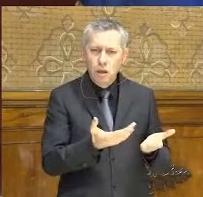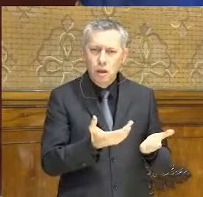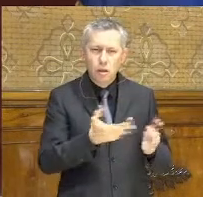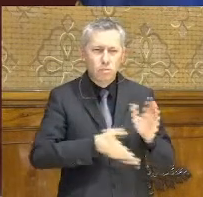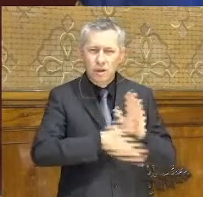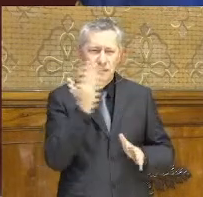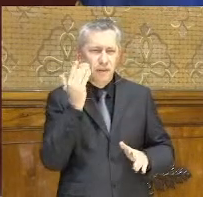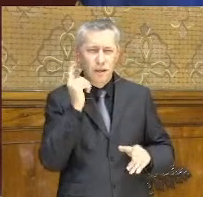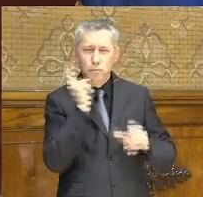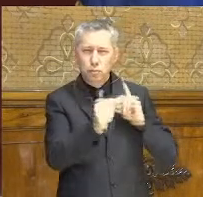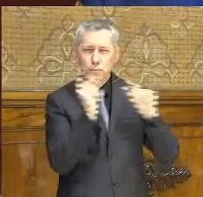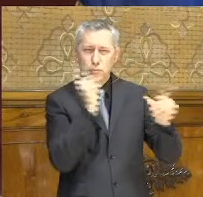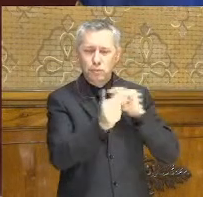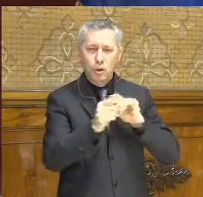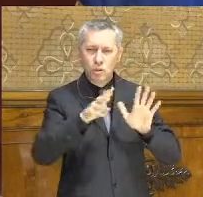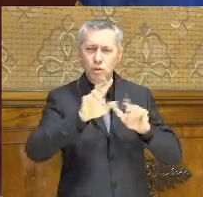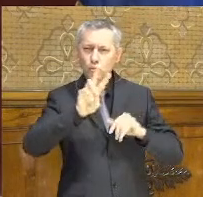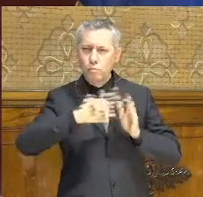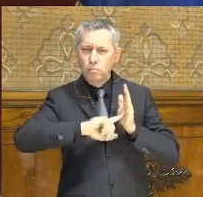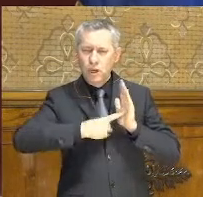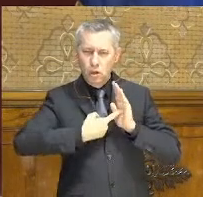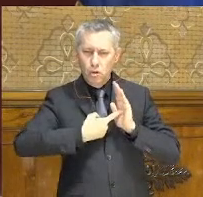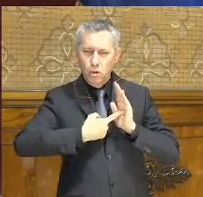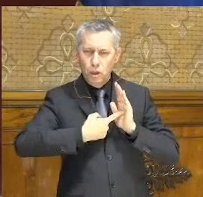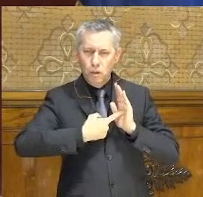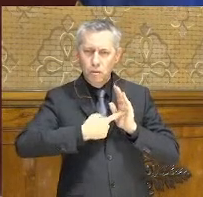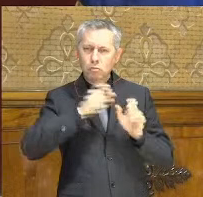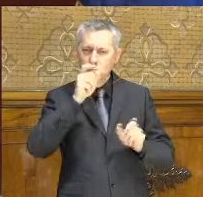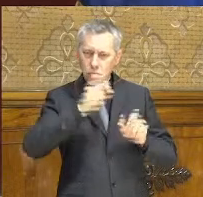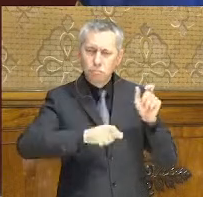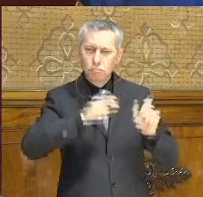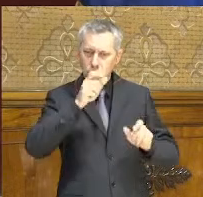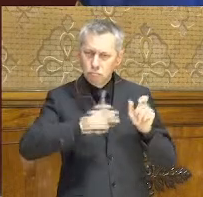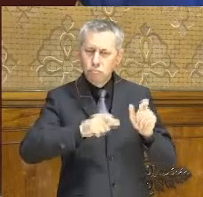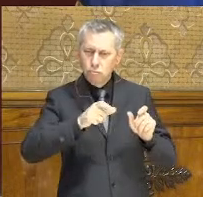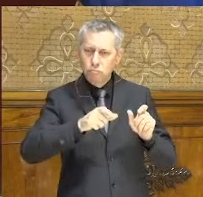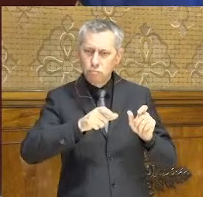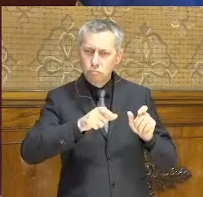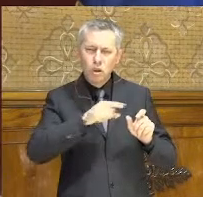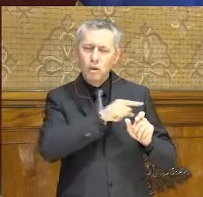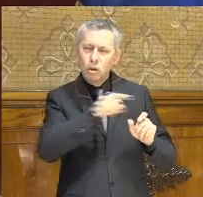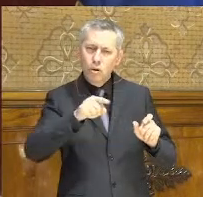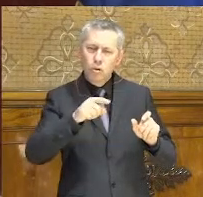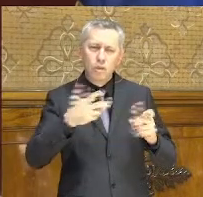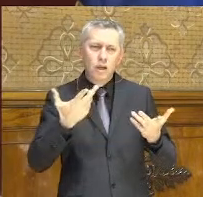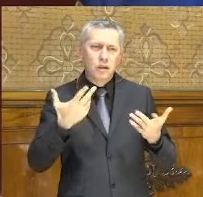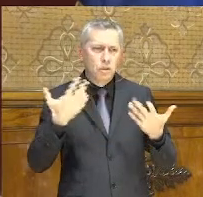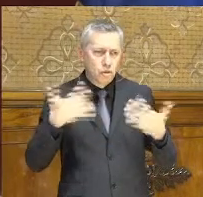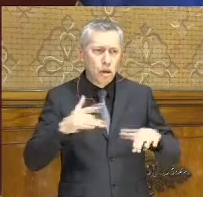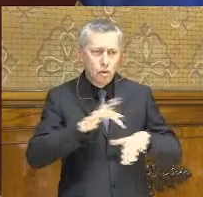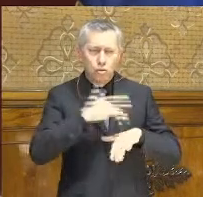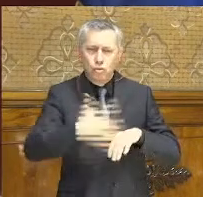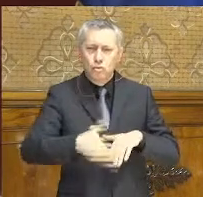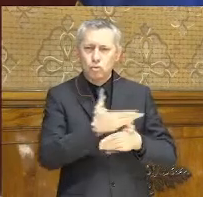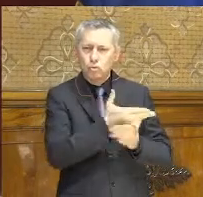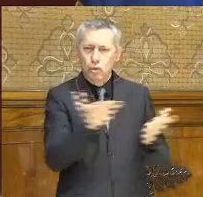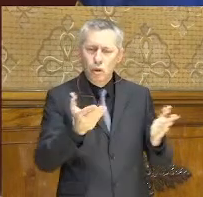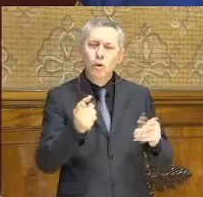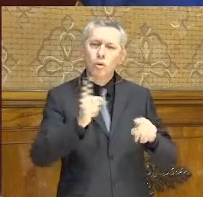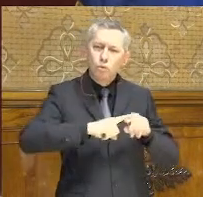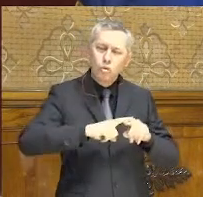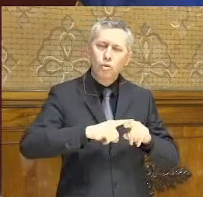the road of flight, and for each and every underdog, because soldiers too are